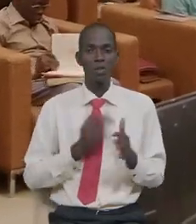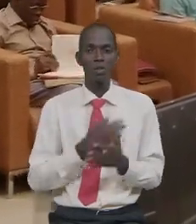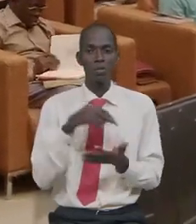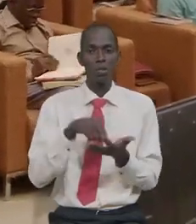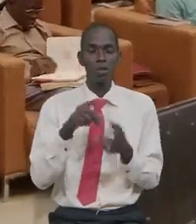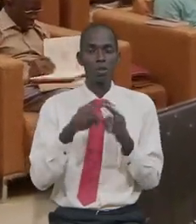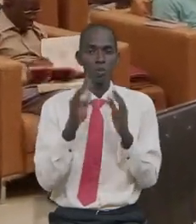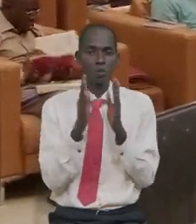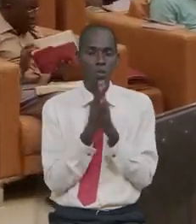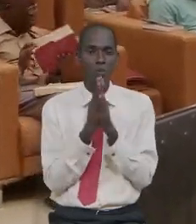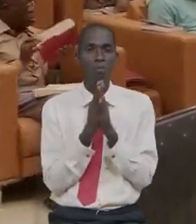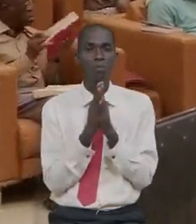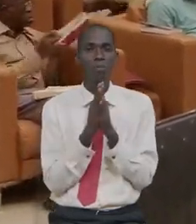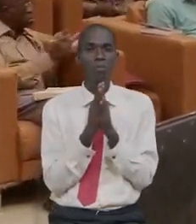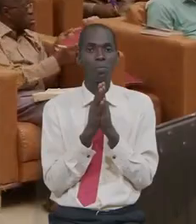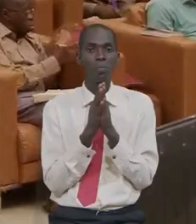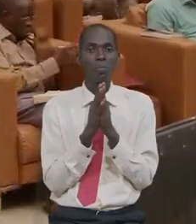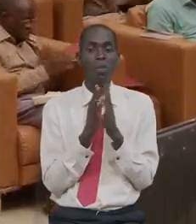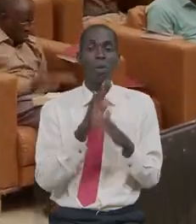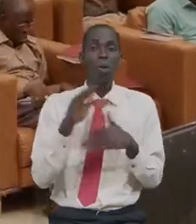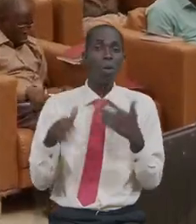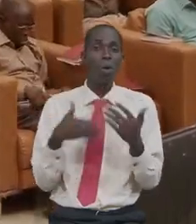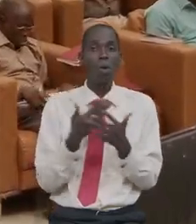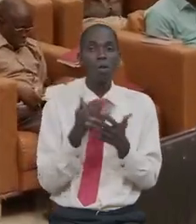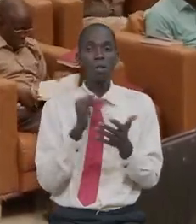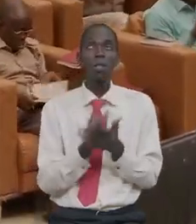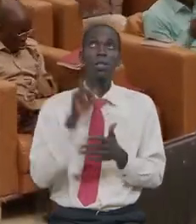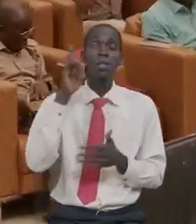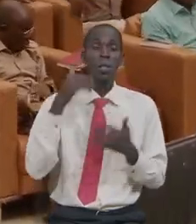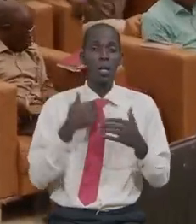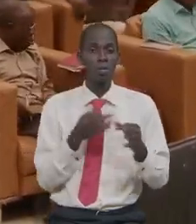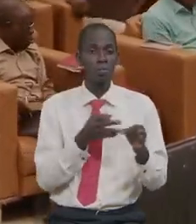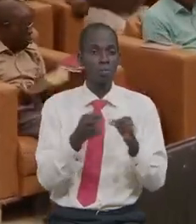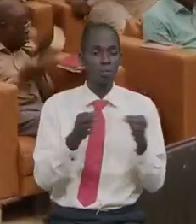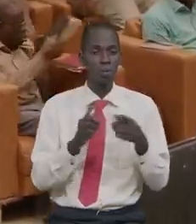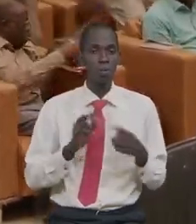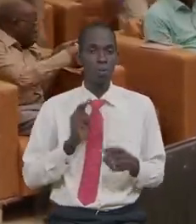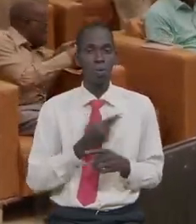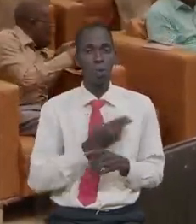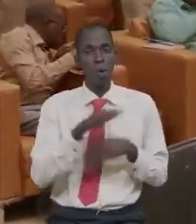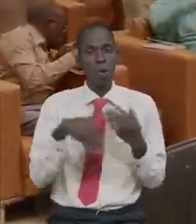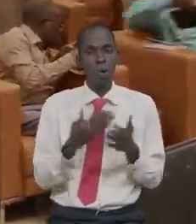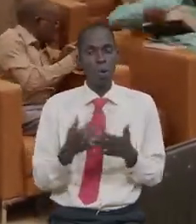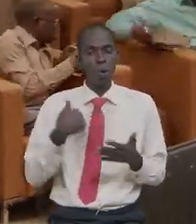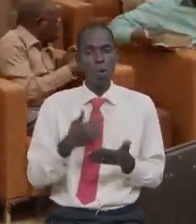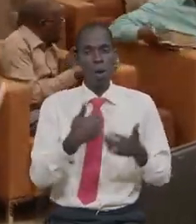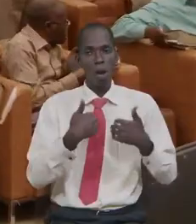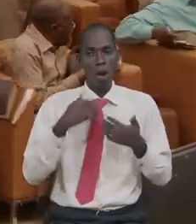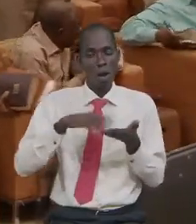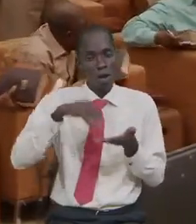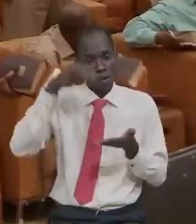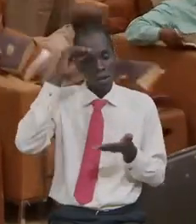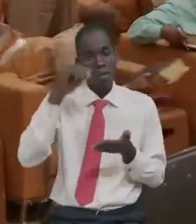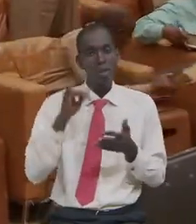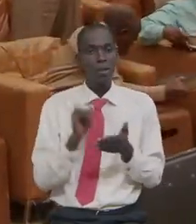talk to the Lord in prayer. All that he has revealed to us, all that we have learned, that we'll take everything to the Lord